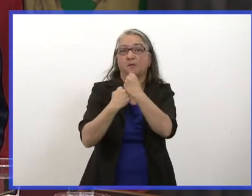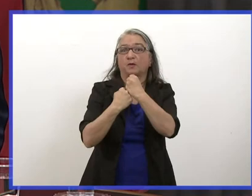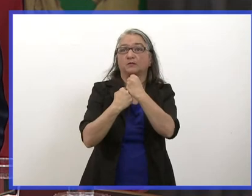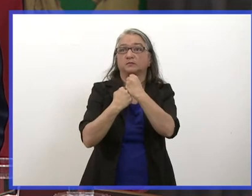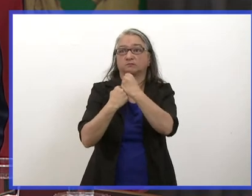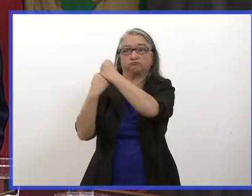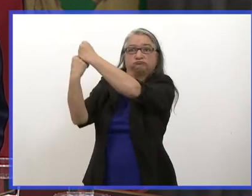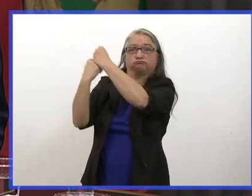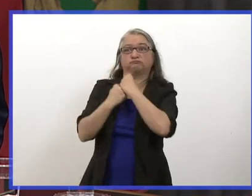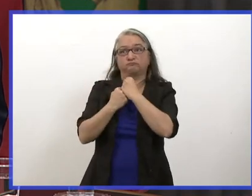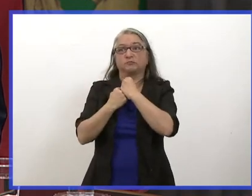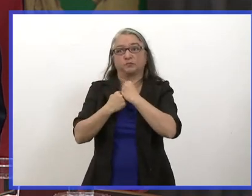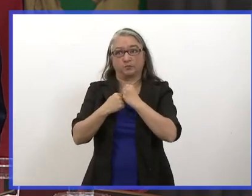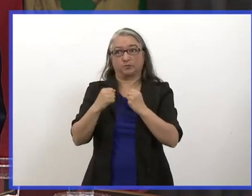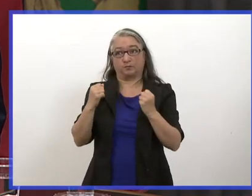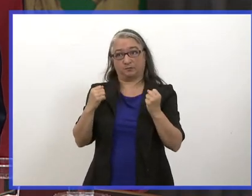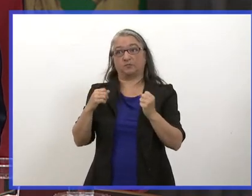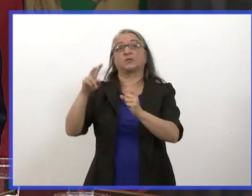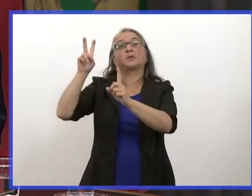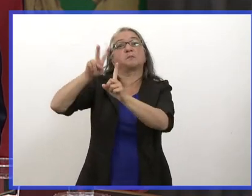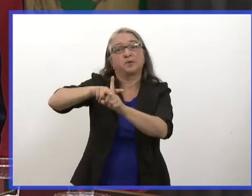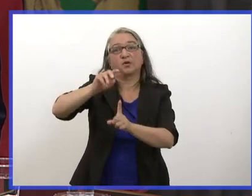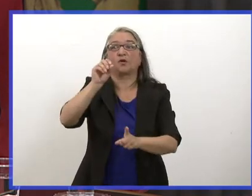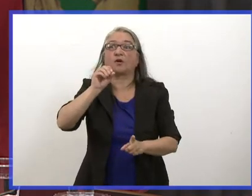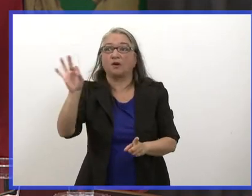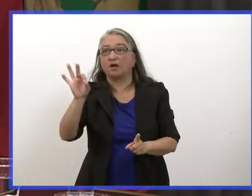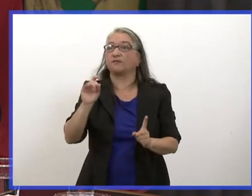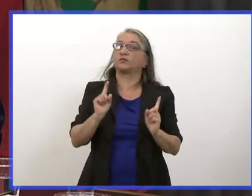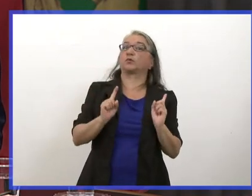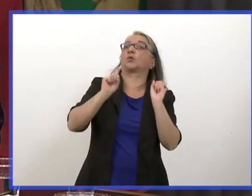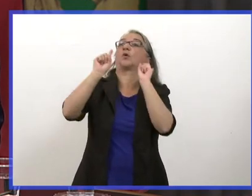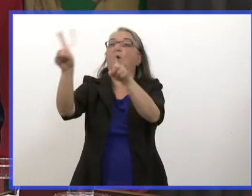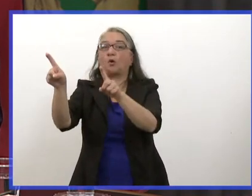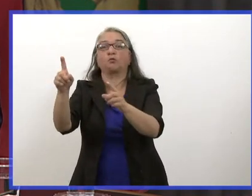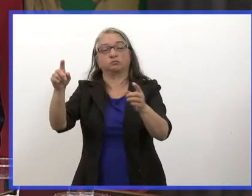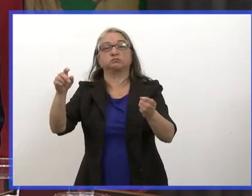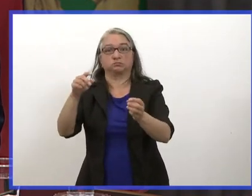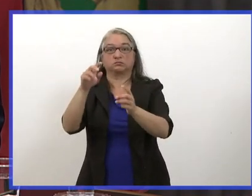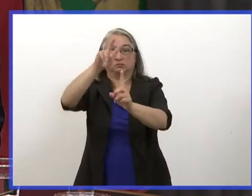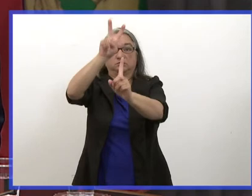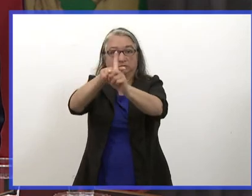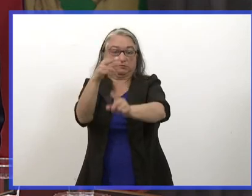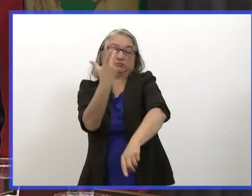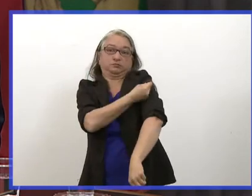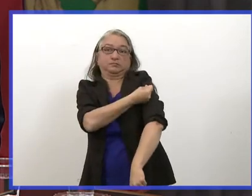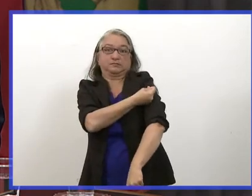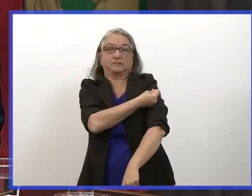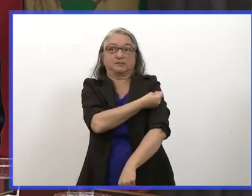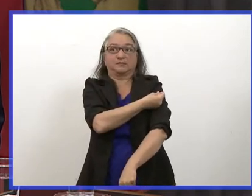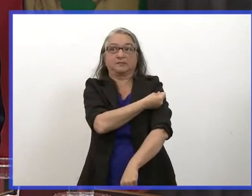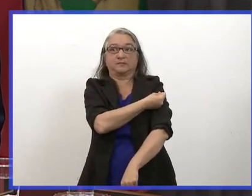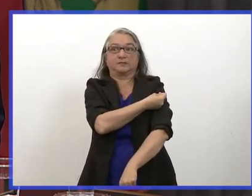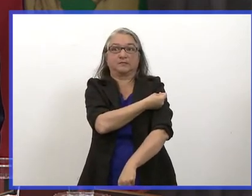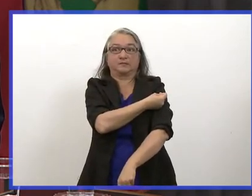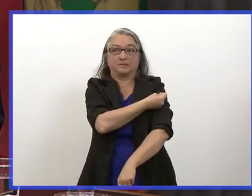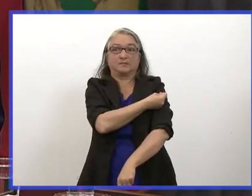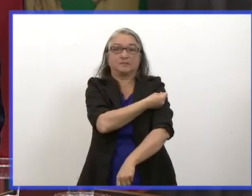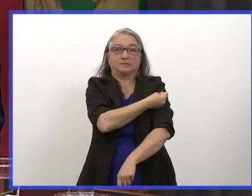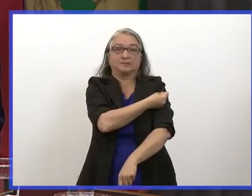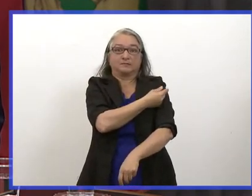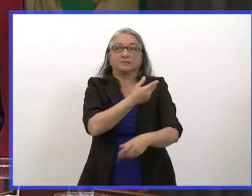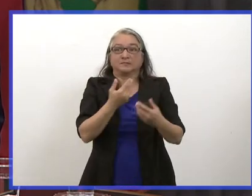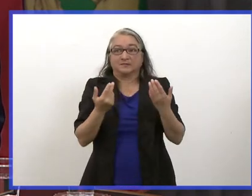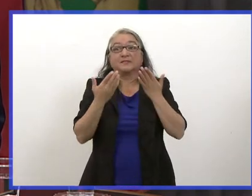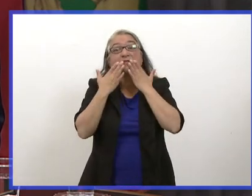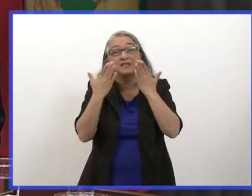done, so that you can stay at home when you're sick, so you can take time off to get a vaccine. Thank everybody for using that sick